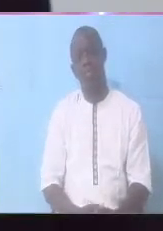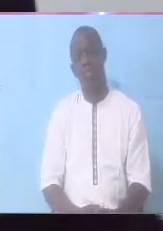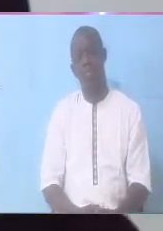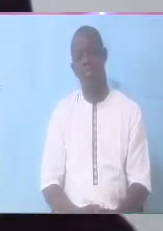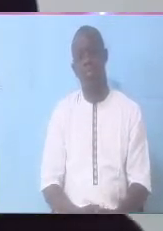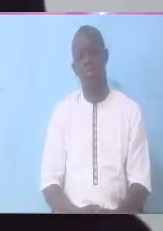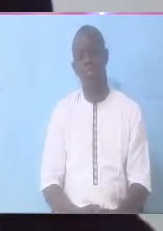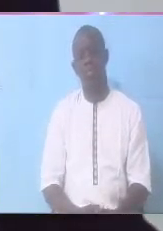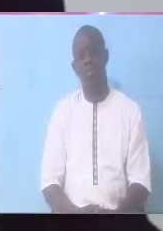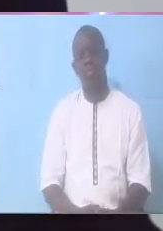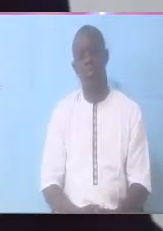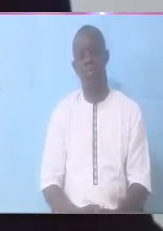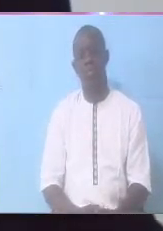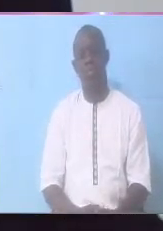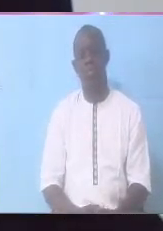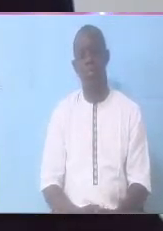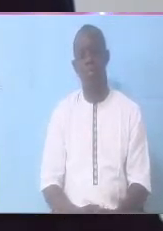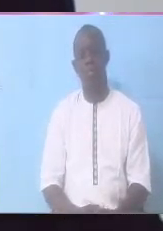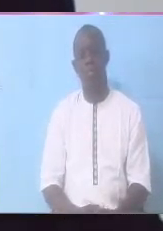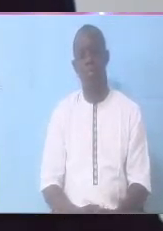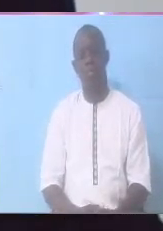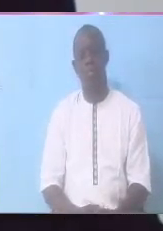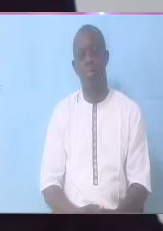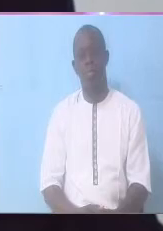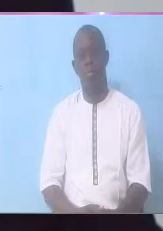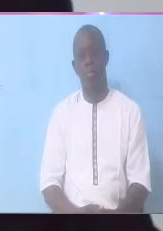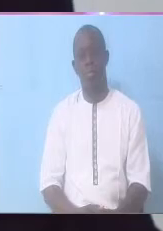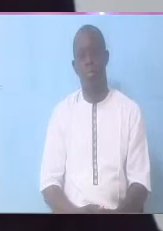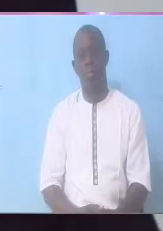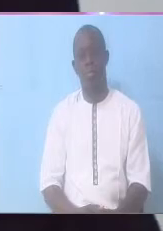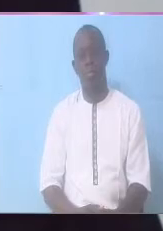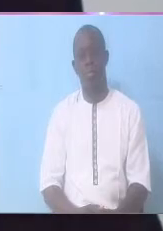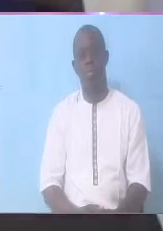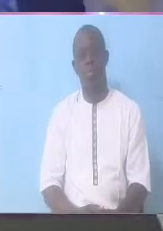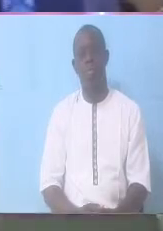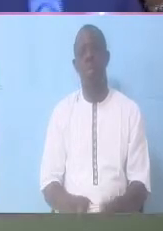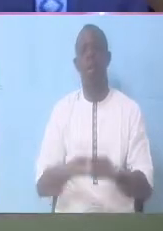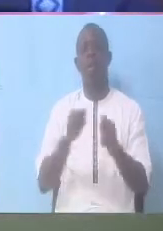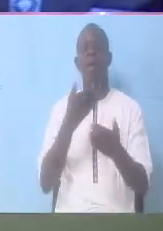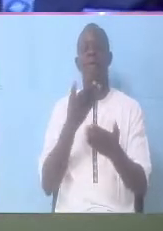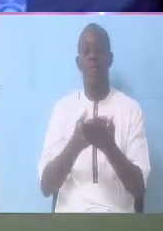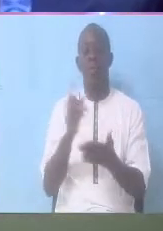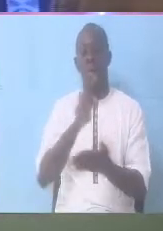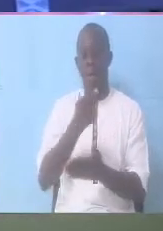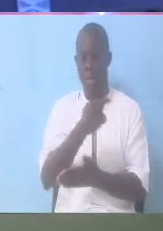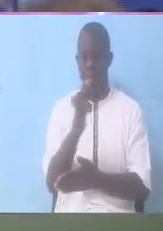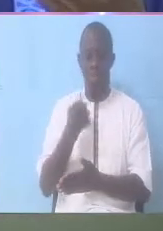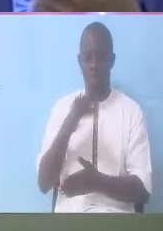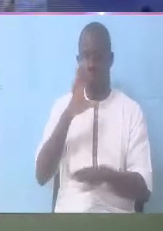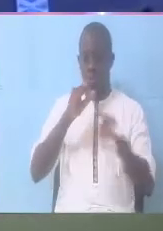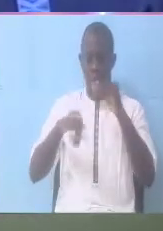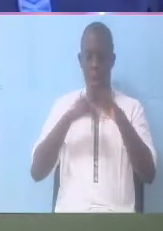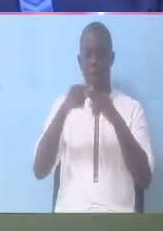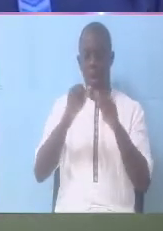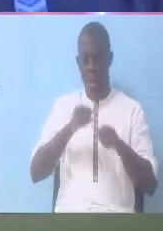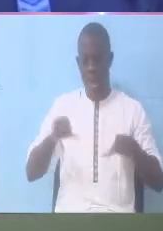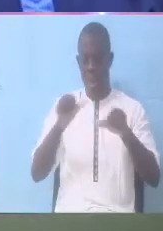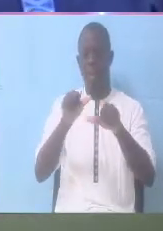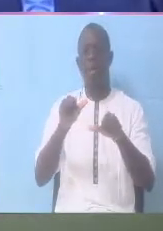Can we finish what they were talking at that point first, please? Okay, let's go. Let's go back to that. Please go